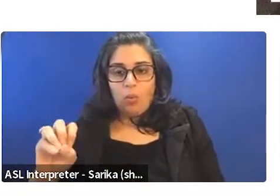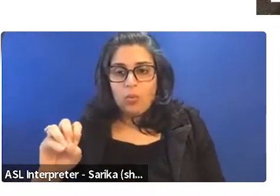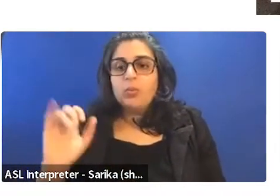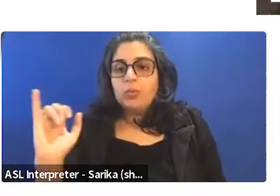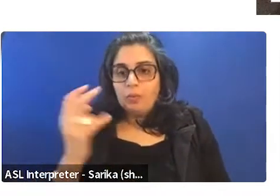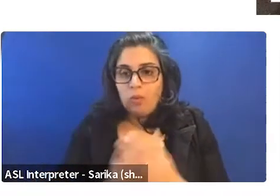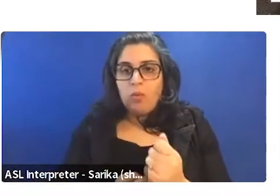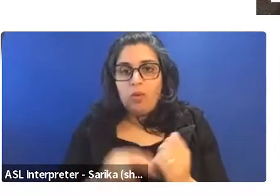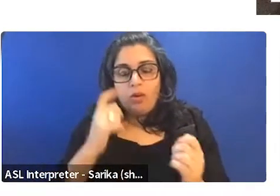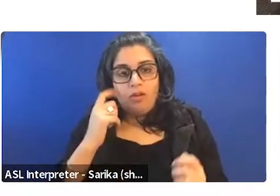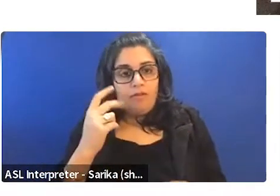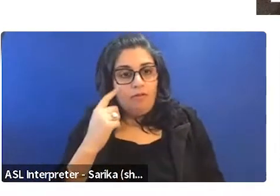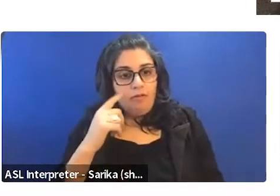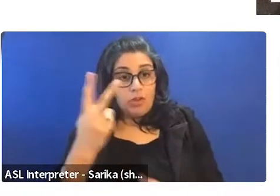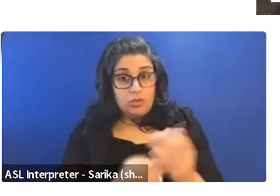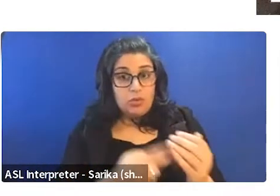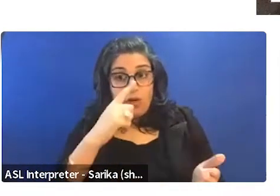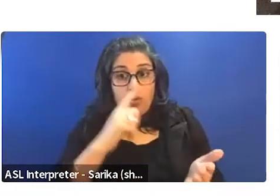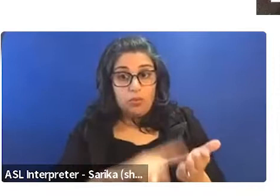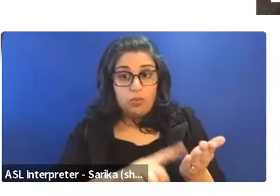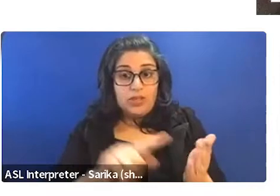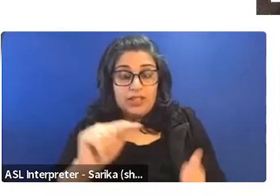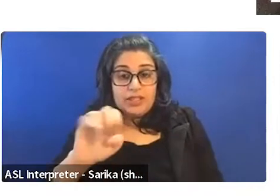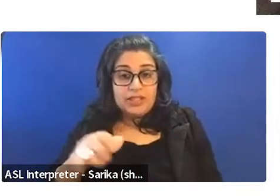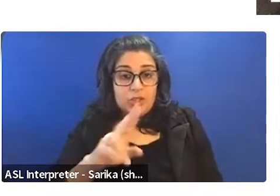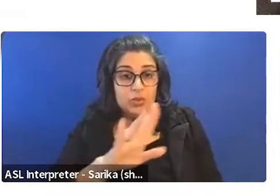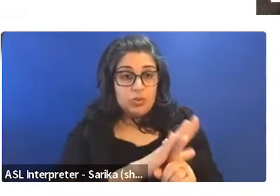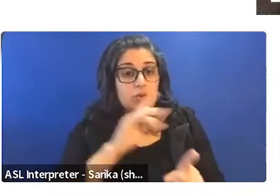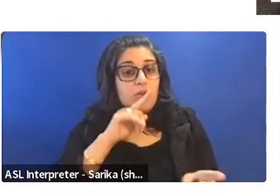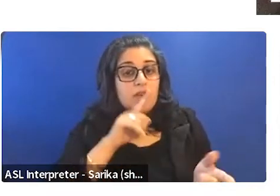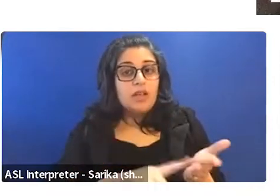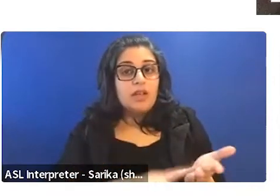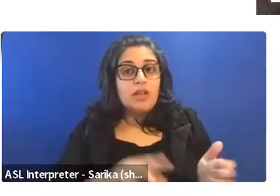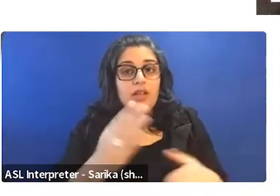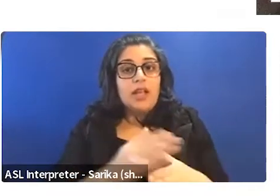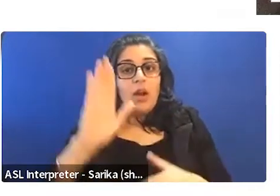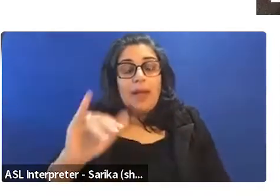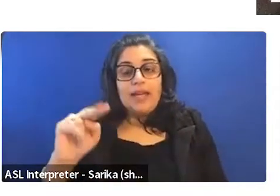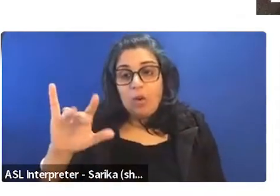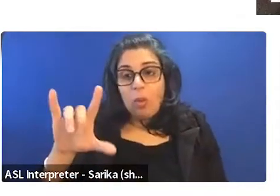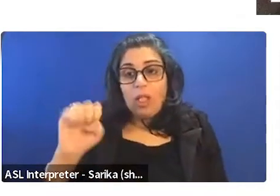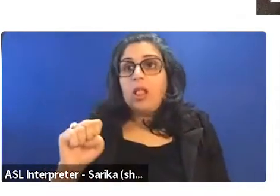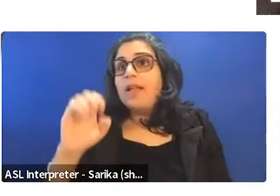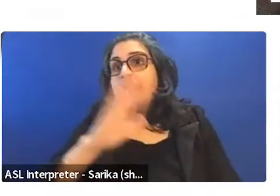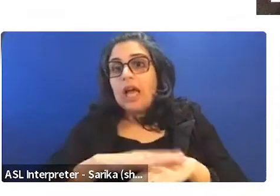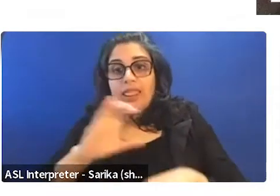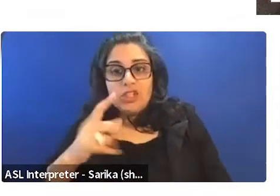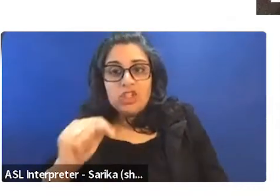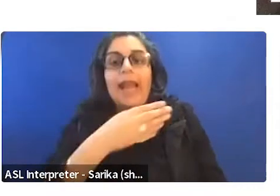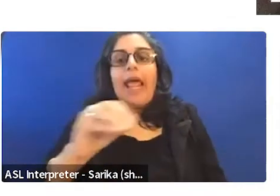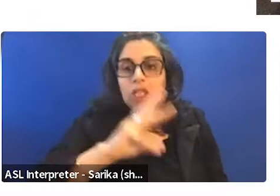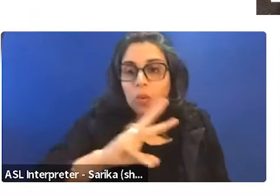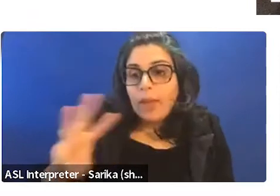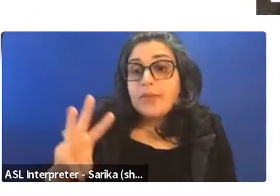those of you who want to read Teju's research, it's in the chat. It was shared by Nicole. It's on our website. And